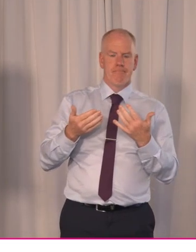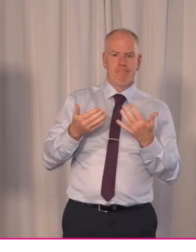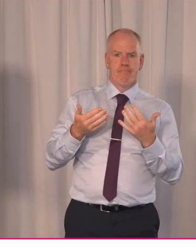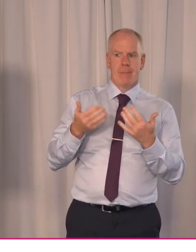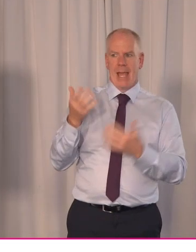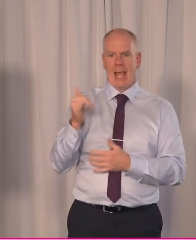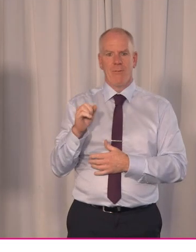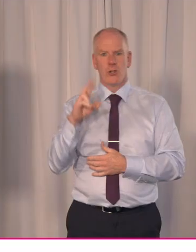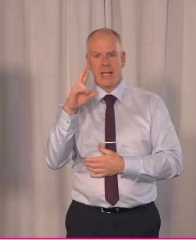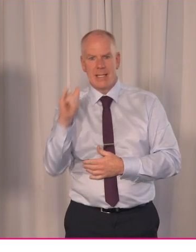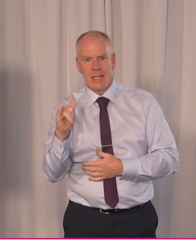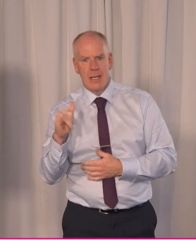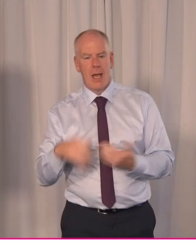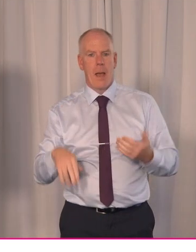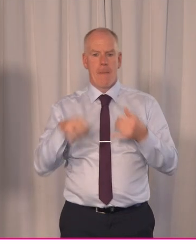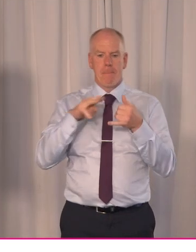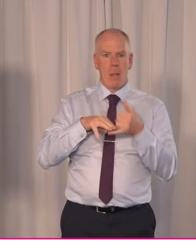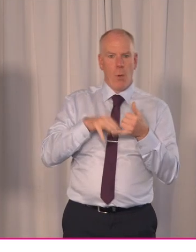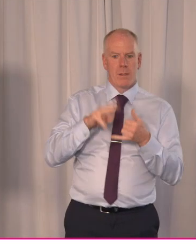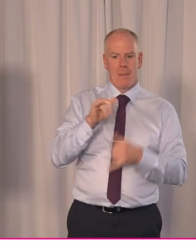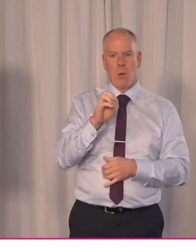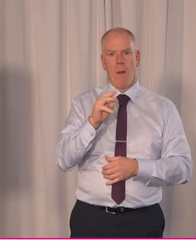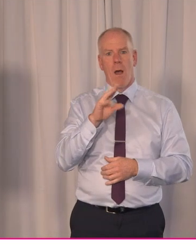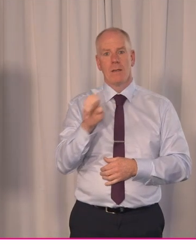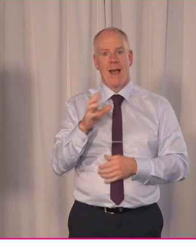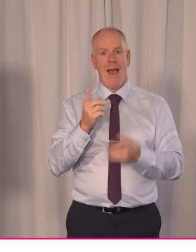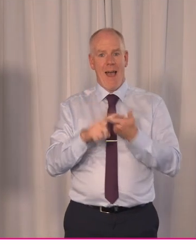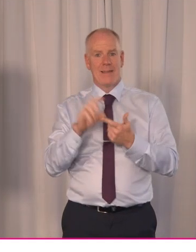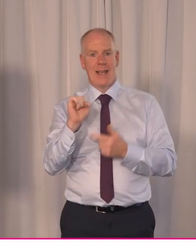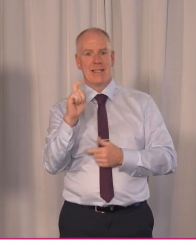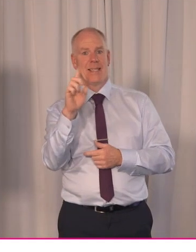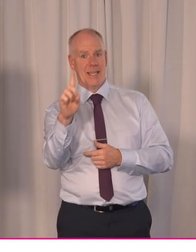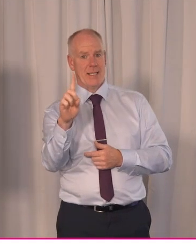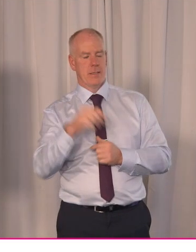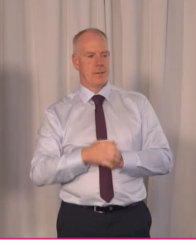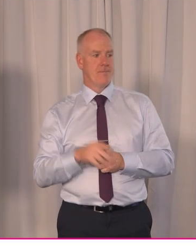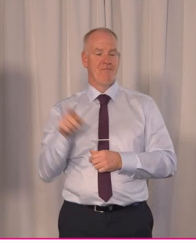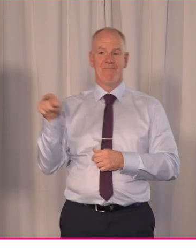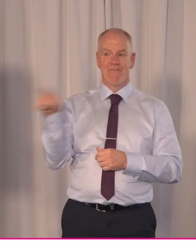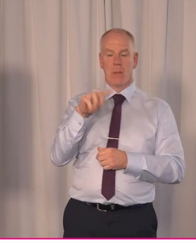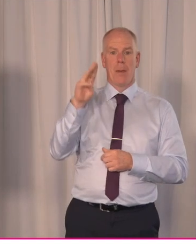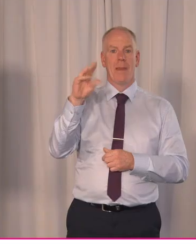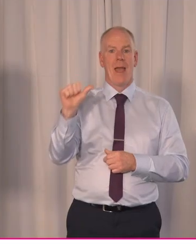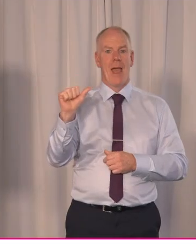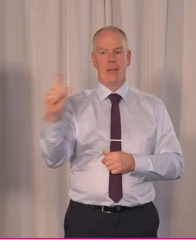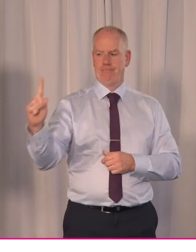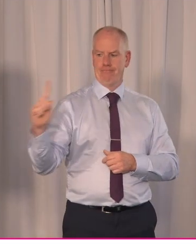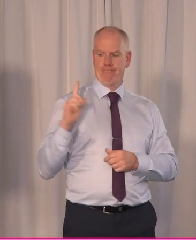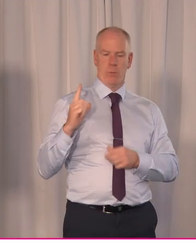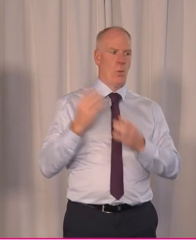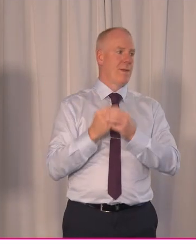and STDs we talked about. And PAs must be provided to any